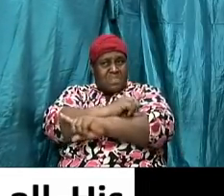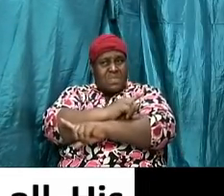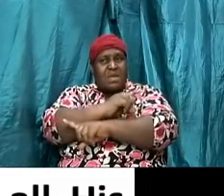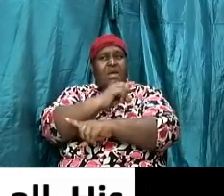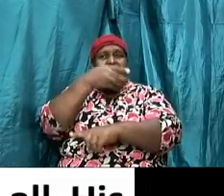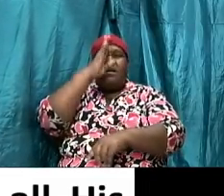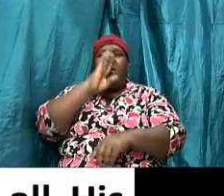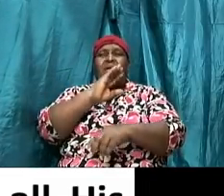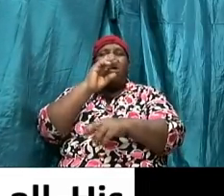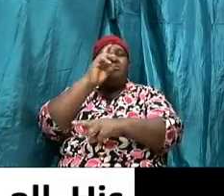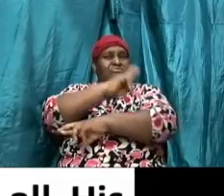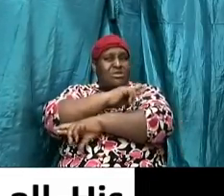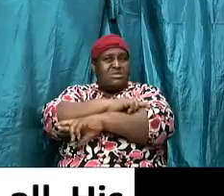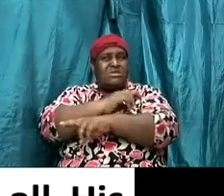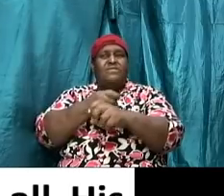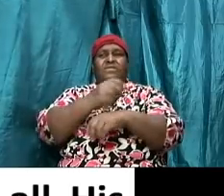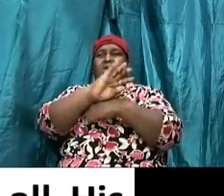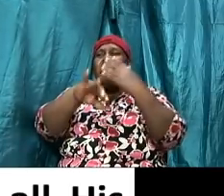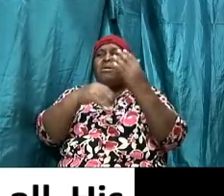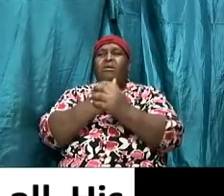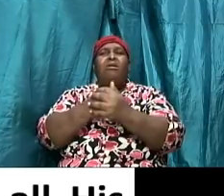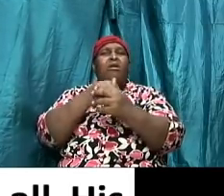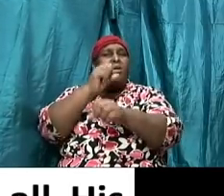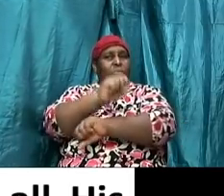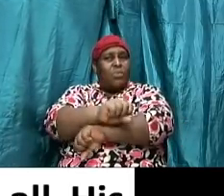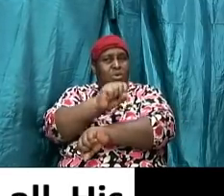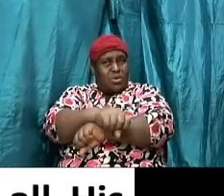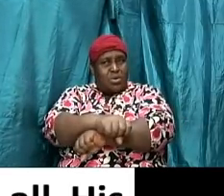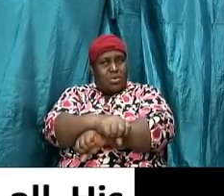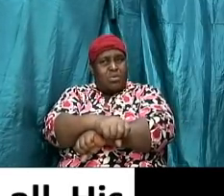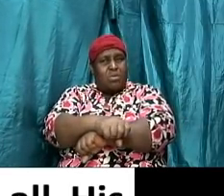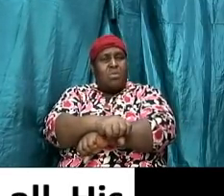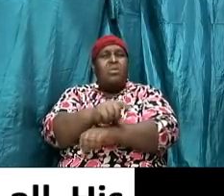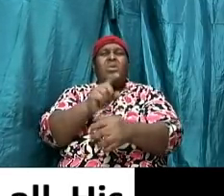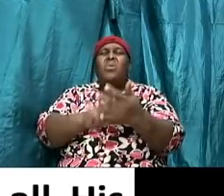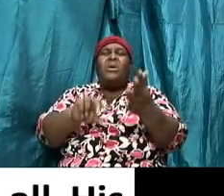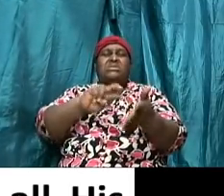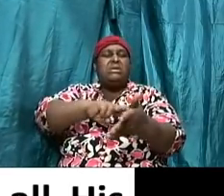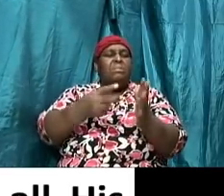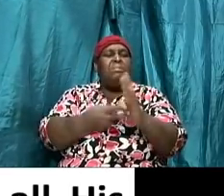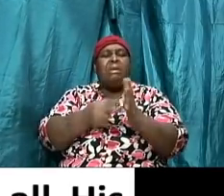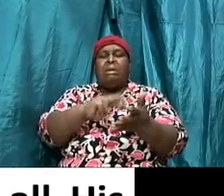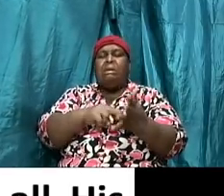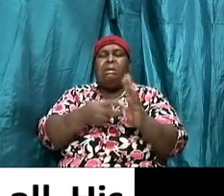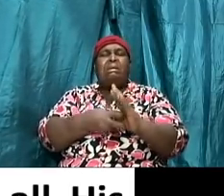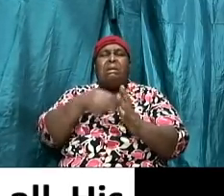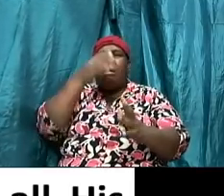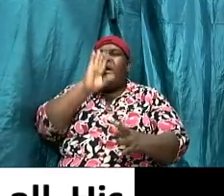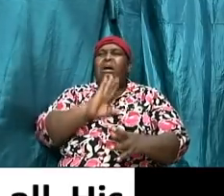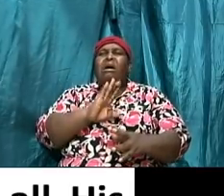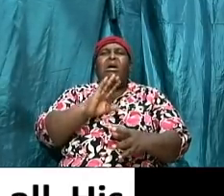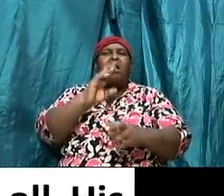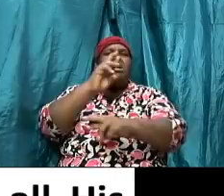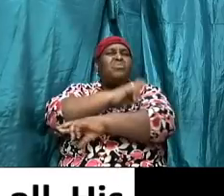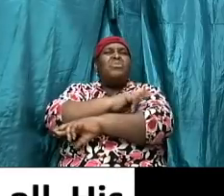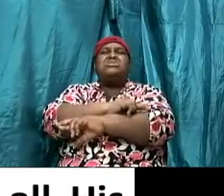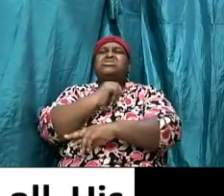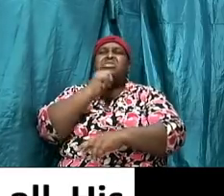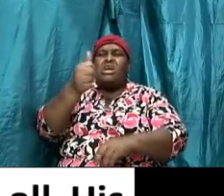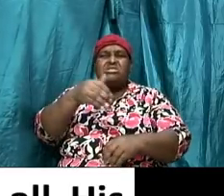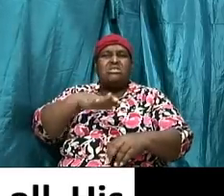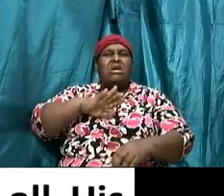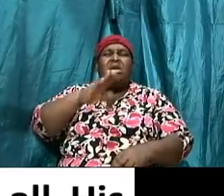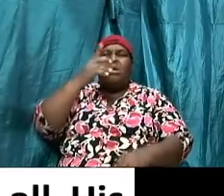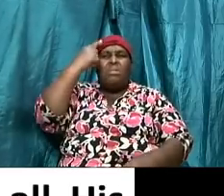all his work. What does this actually mean? And I can first say that God did not rest because he was tired. Actually, the